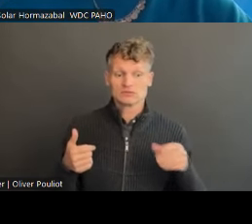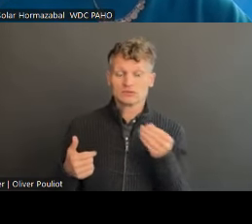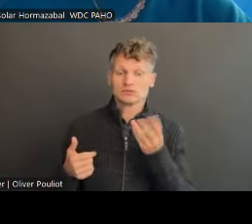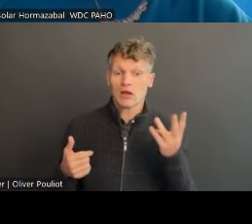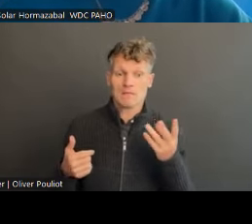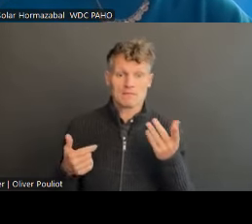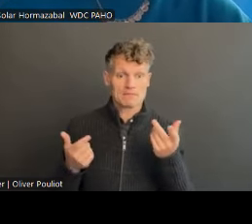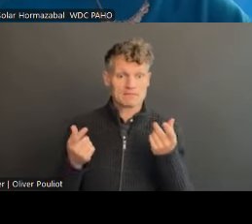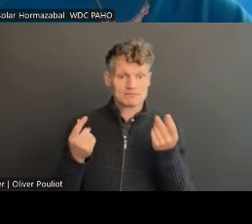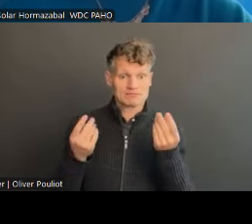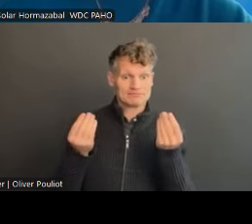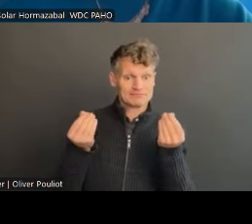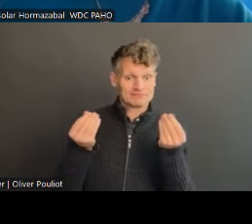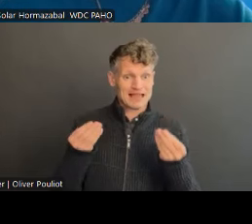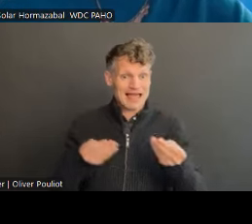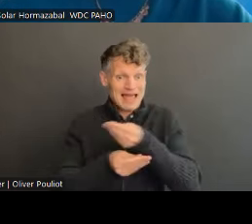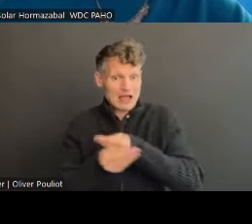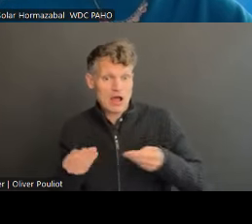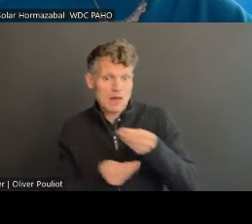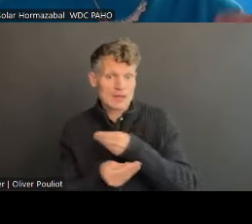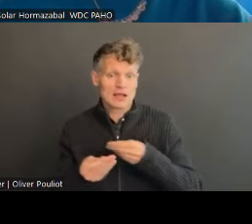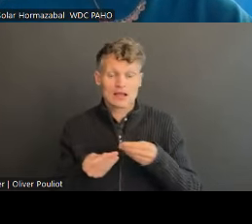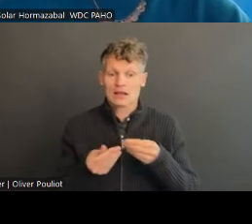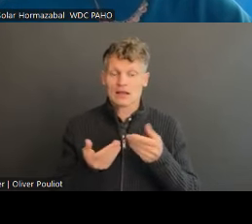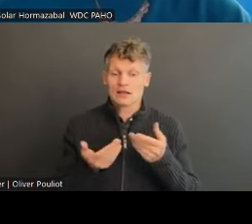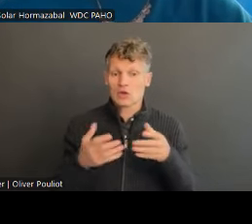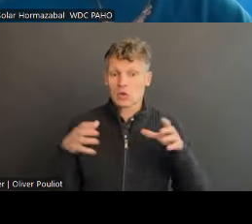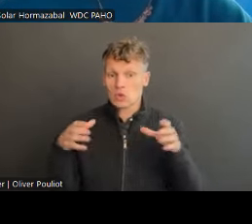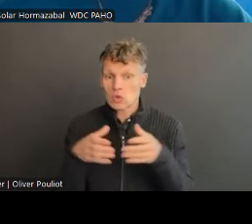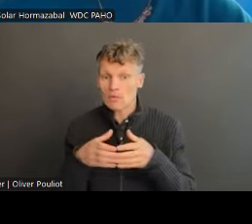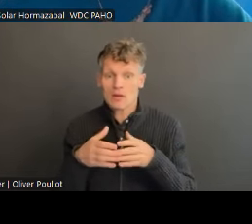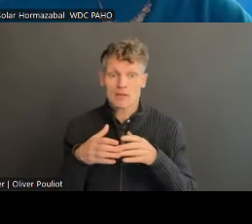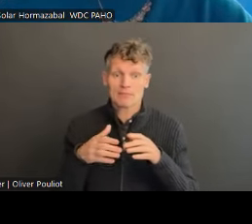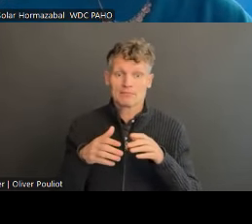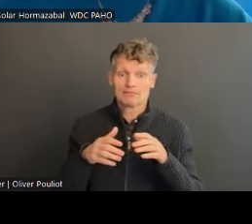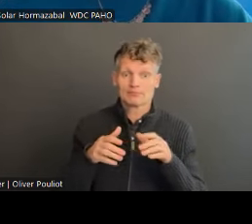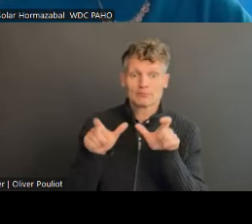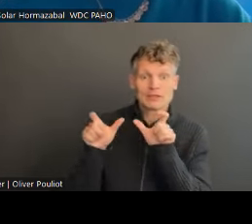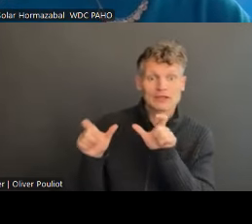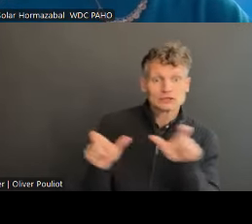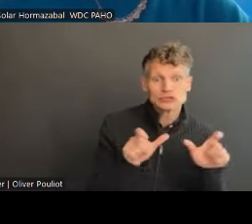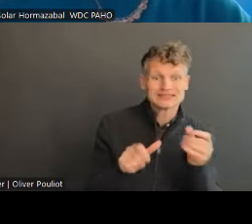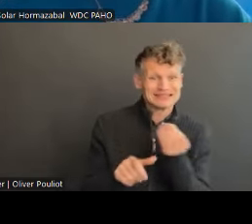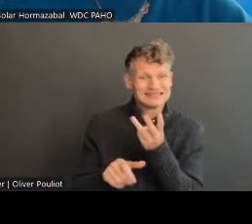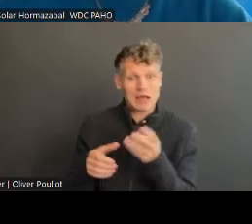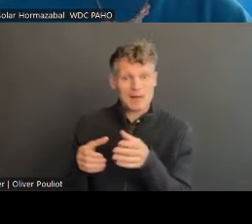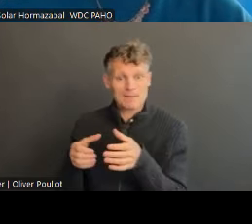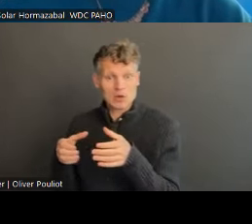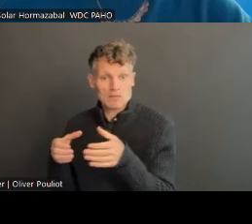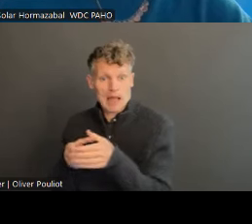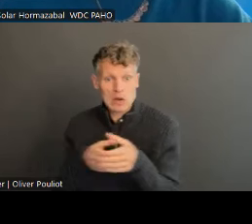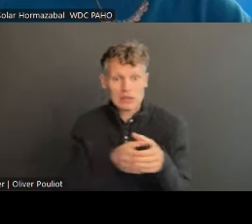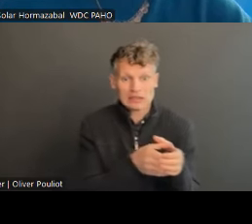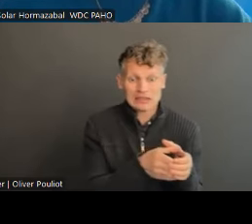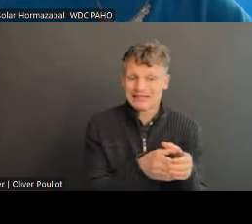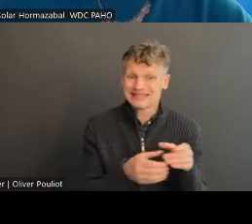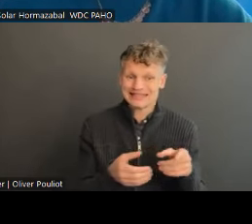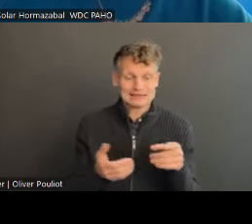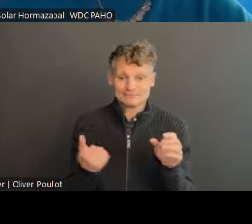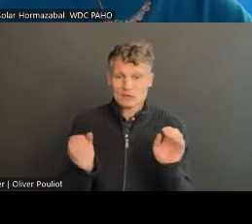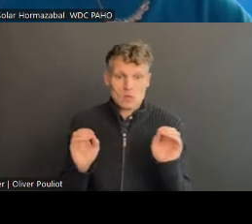social deprivation, social protection. There are groups that are minority groups that don't have the political incidence or the political